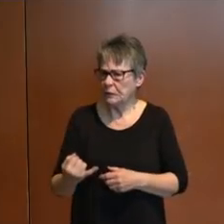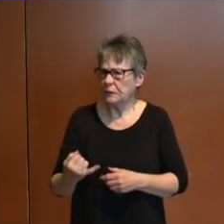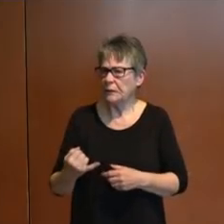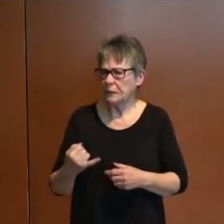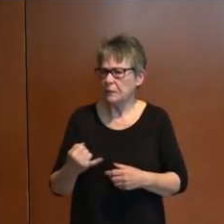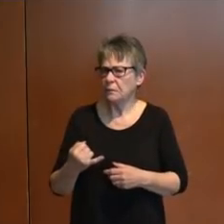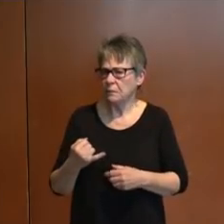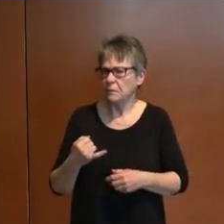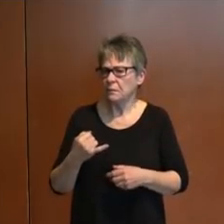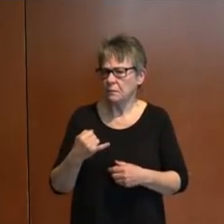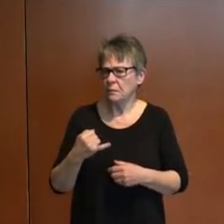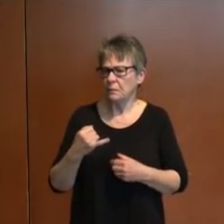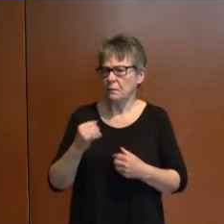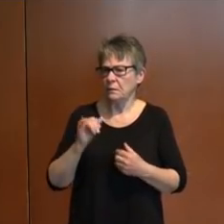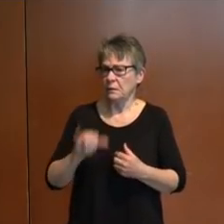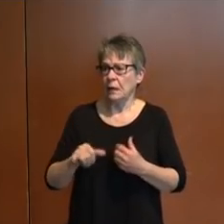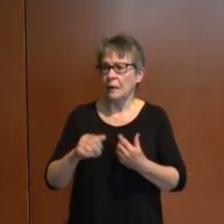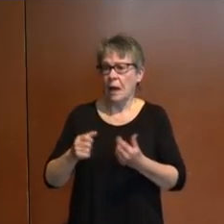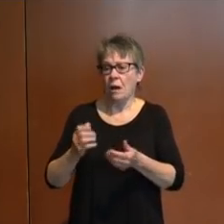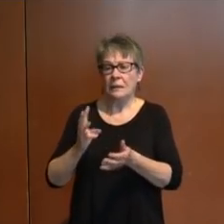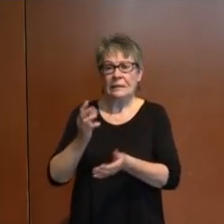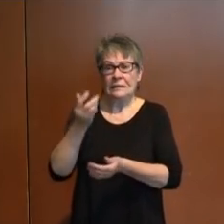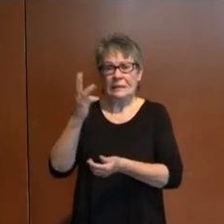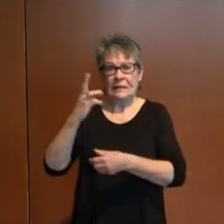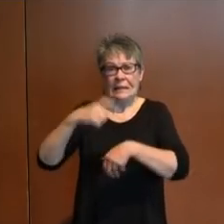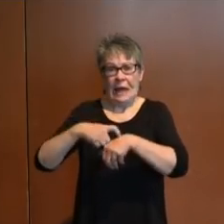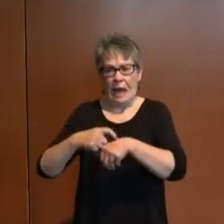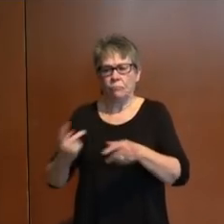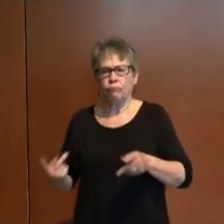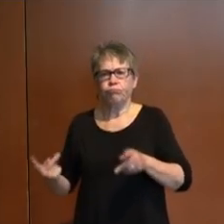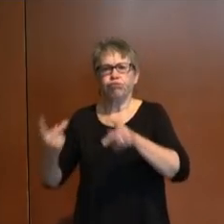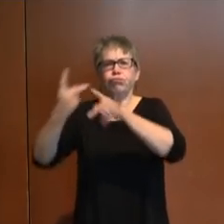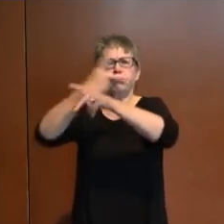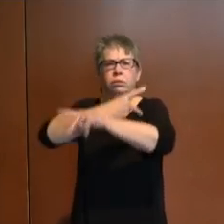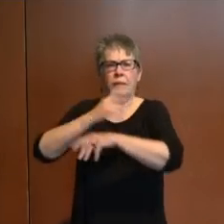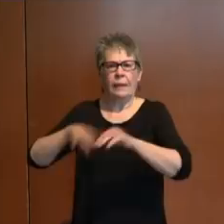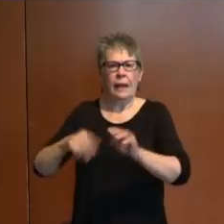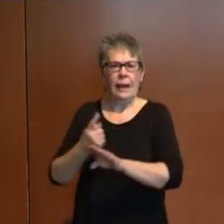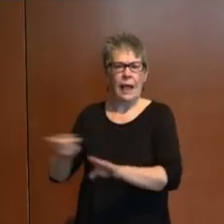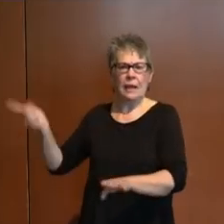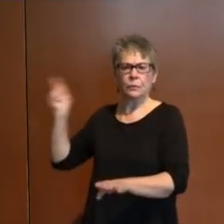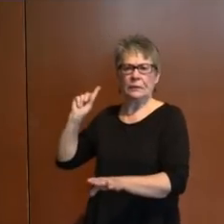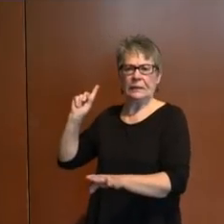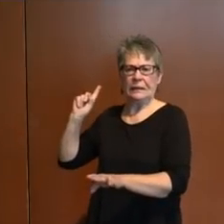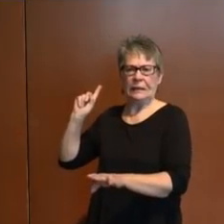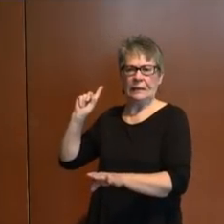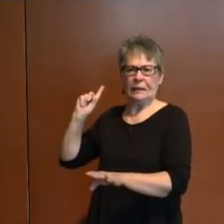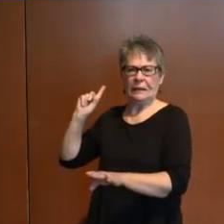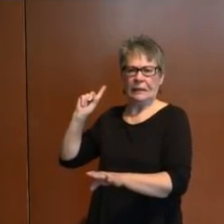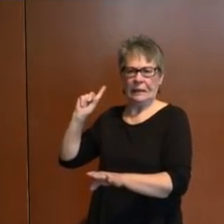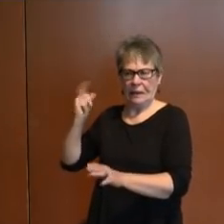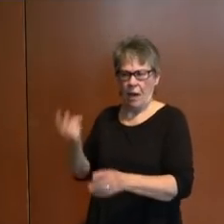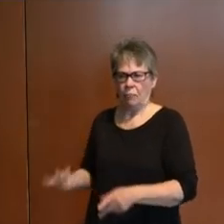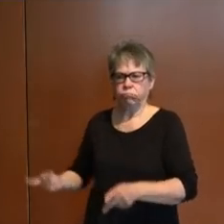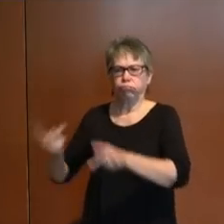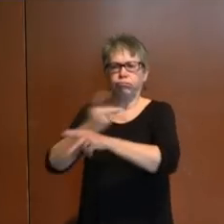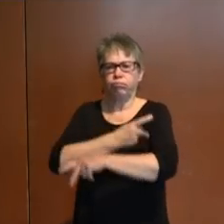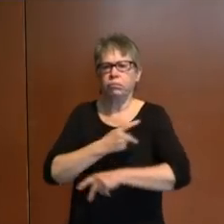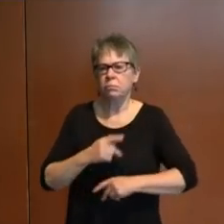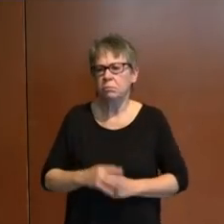before. This makes federal assistance to backstop our state unemployment system even more